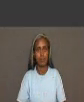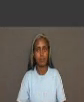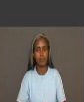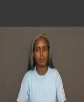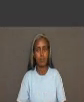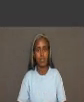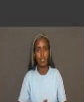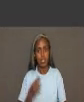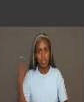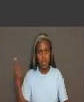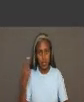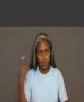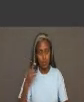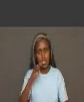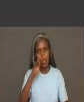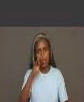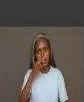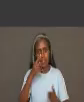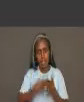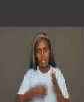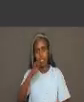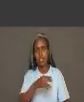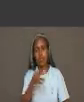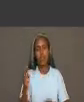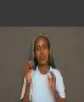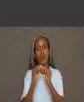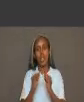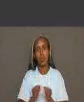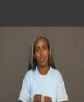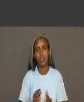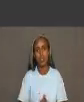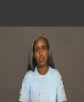Let us use the tax table to calculate it.